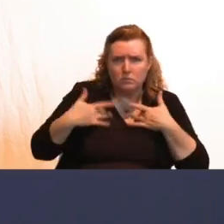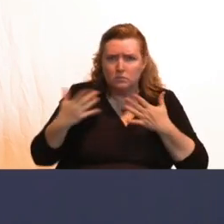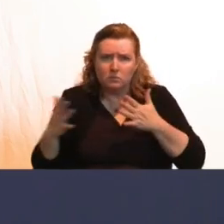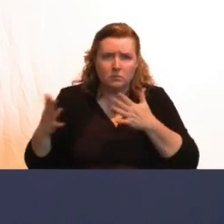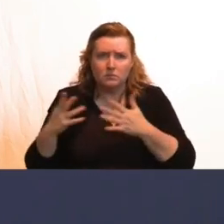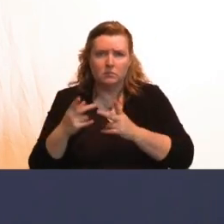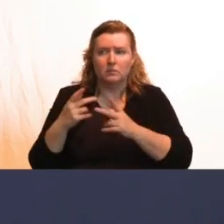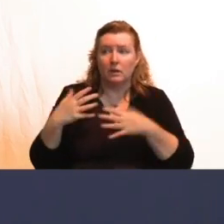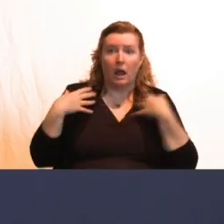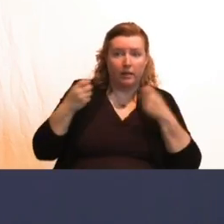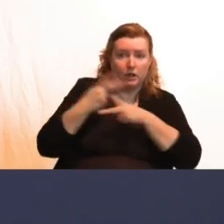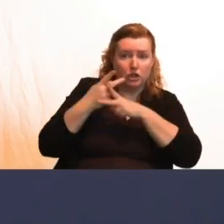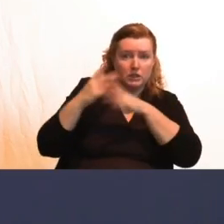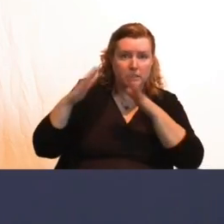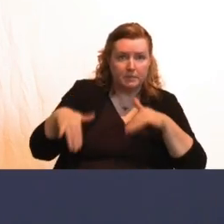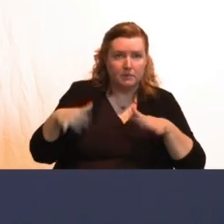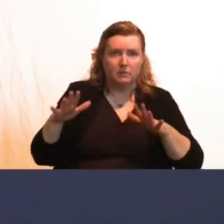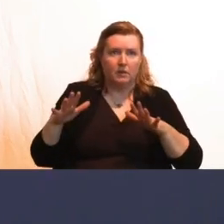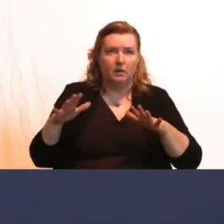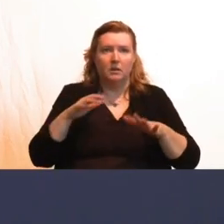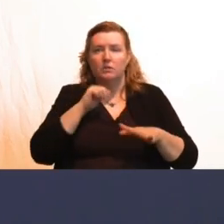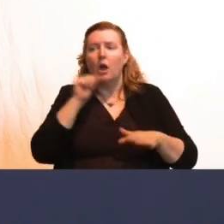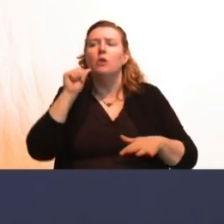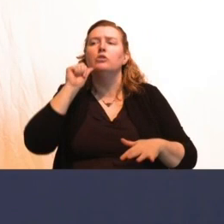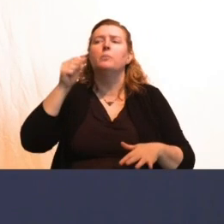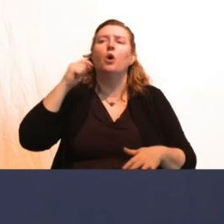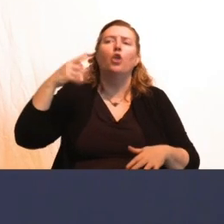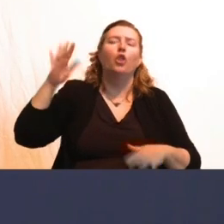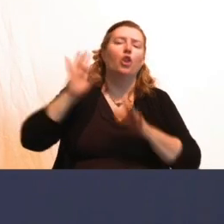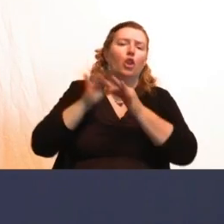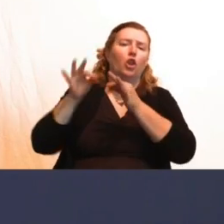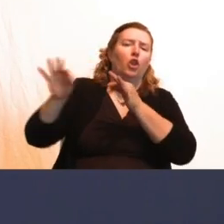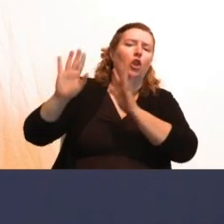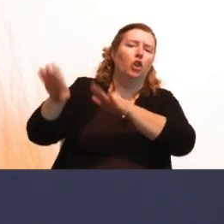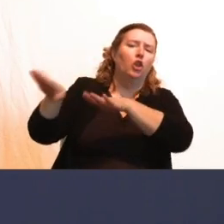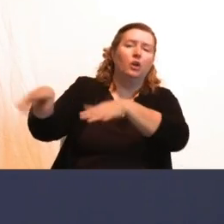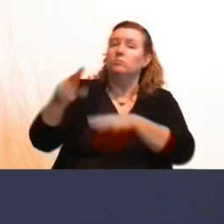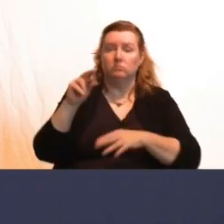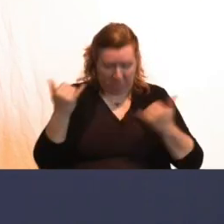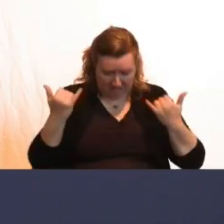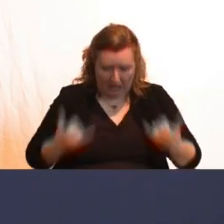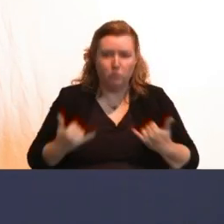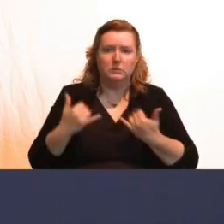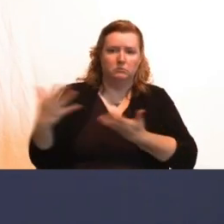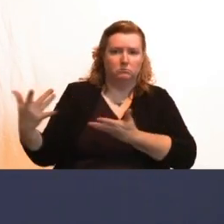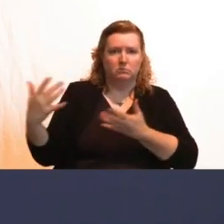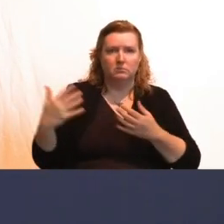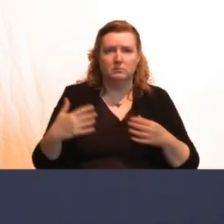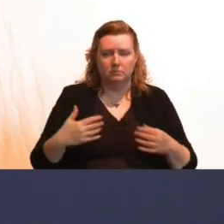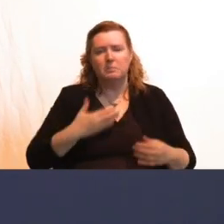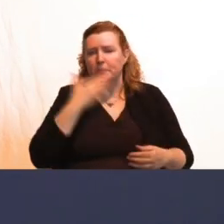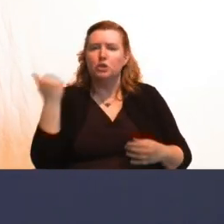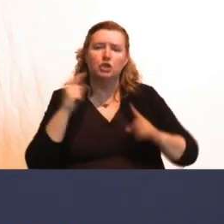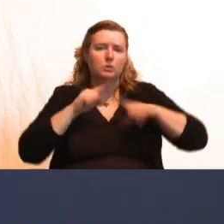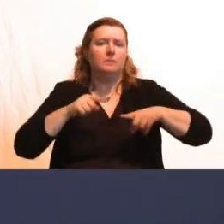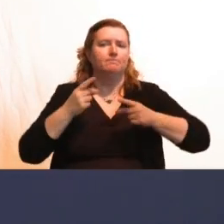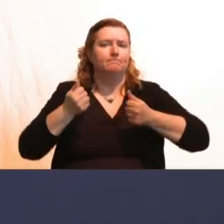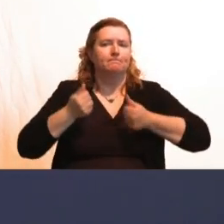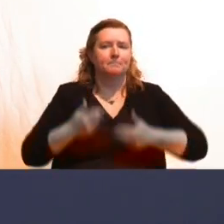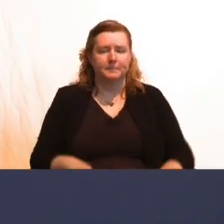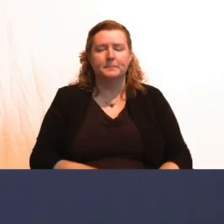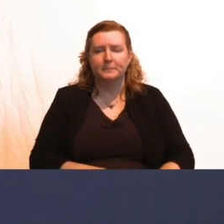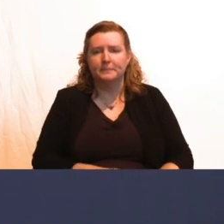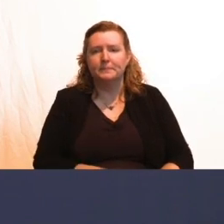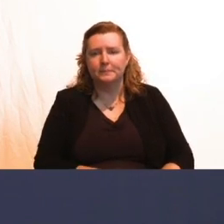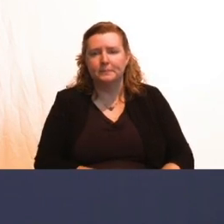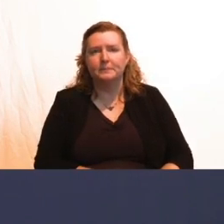for me than we were before this thing. So as has not always been the case, but has more